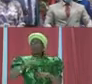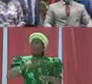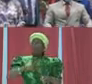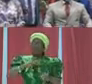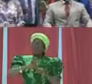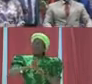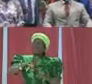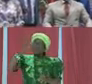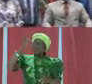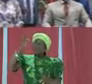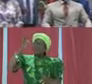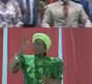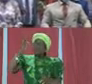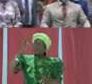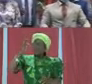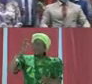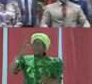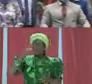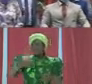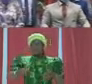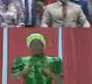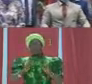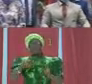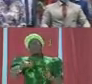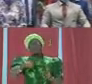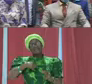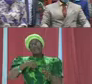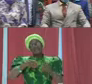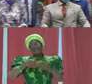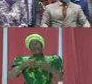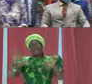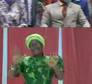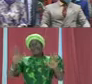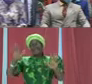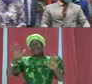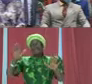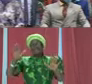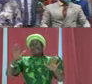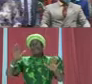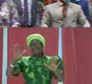Let me finish the rest of my race in life successfully.